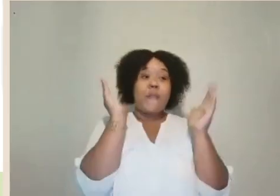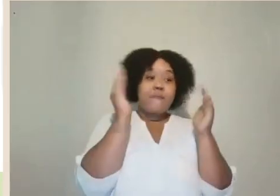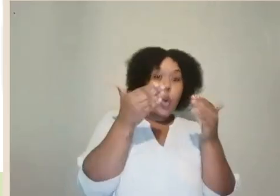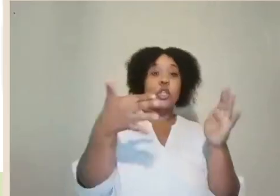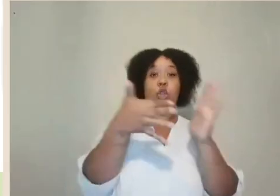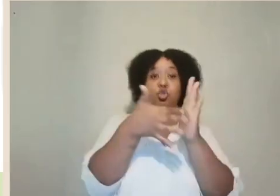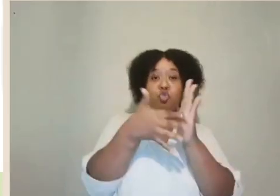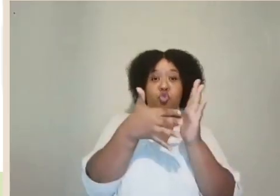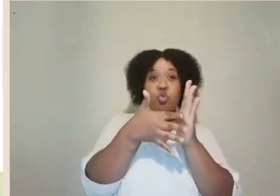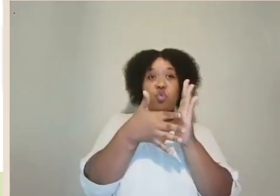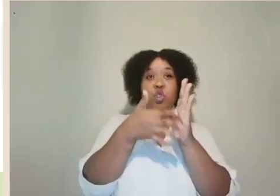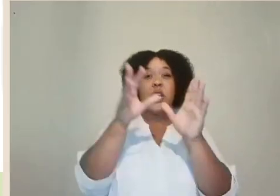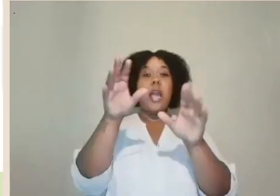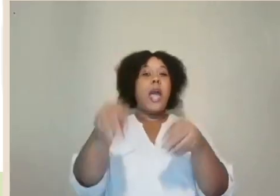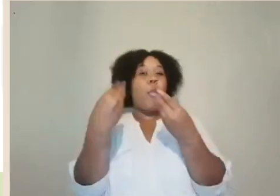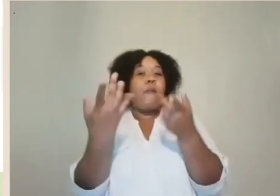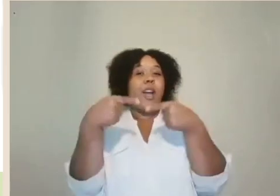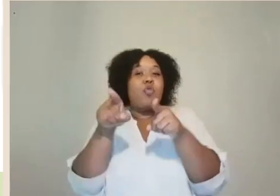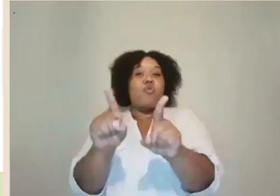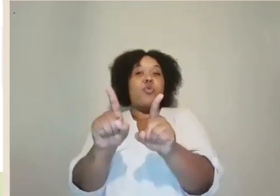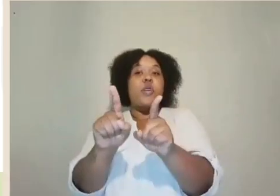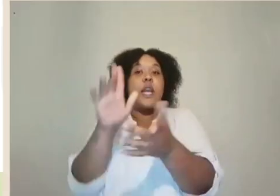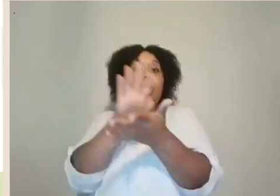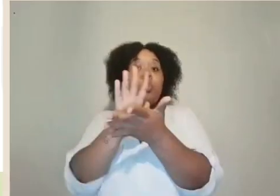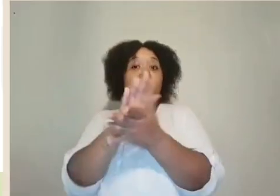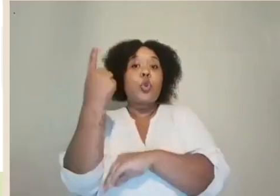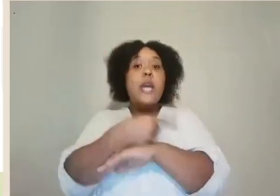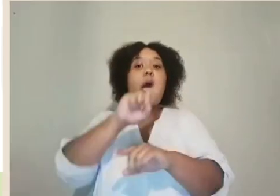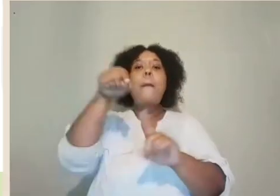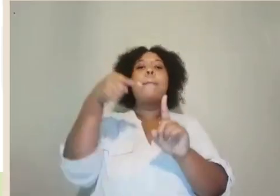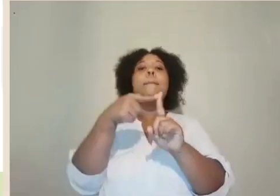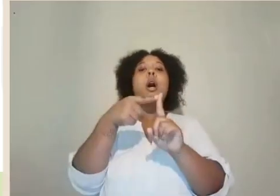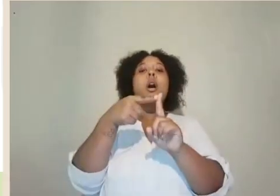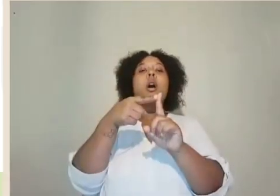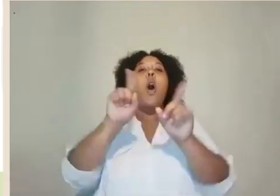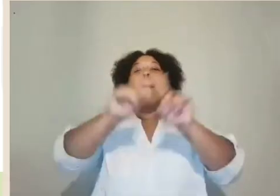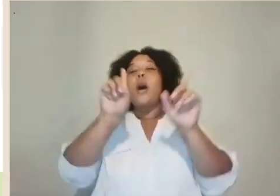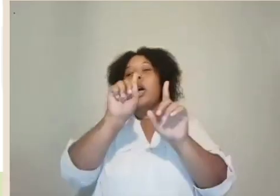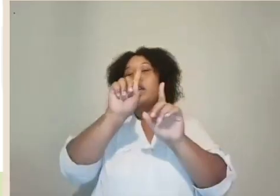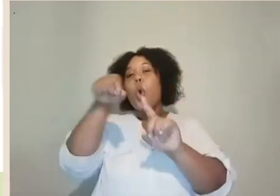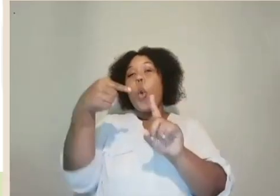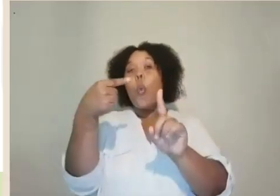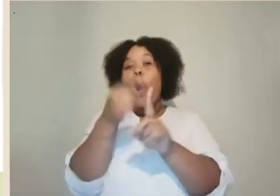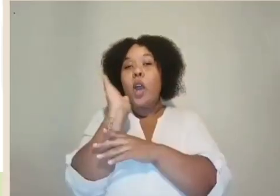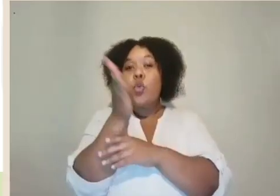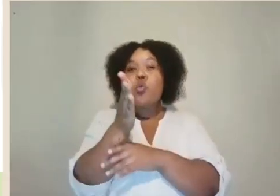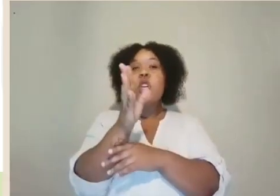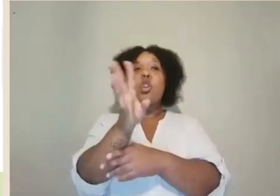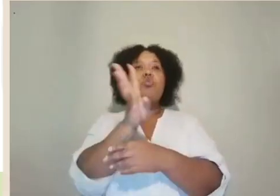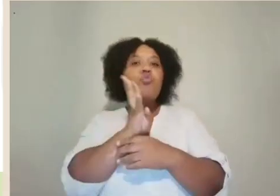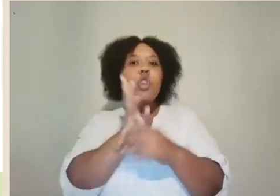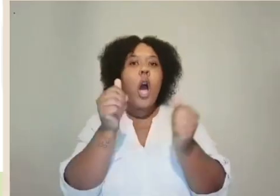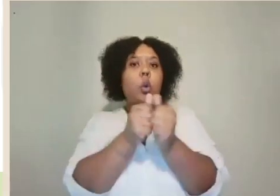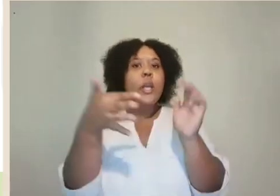this during the school day. But when would you actually talk to those juniors about the program you're going to offer during the school day? Would you talk to them